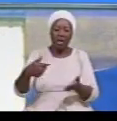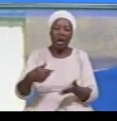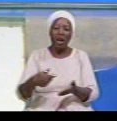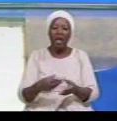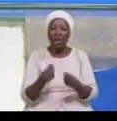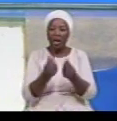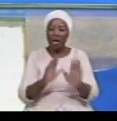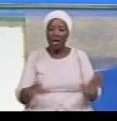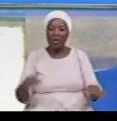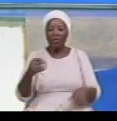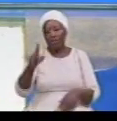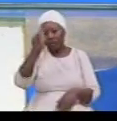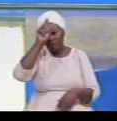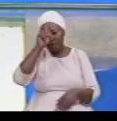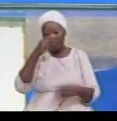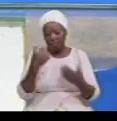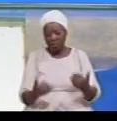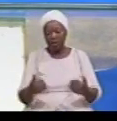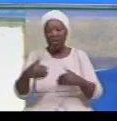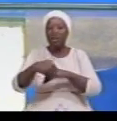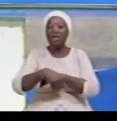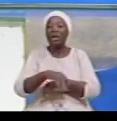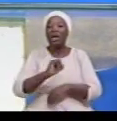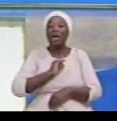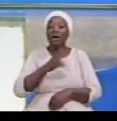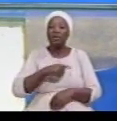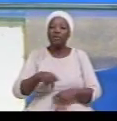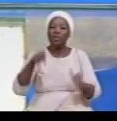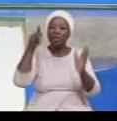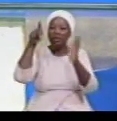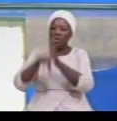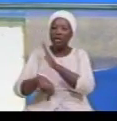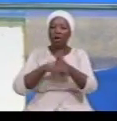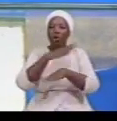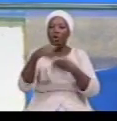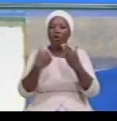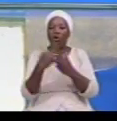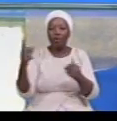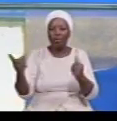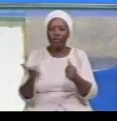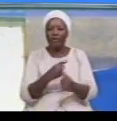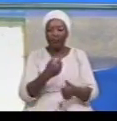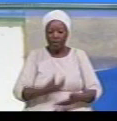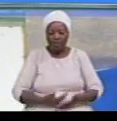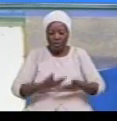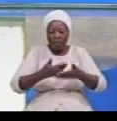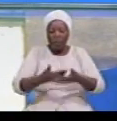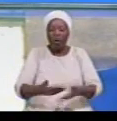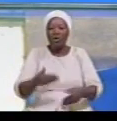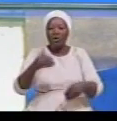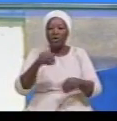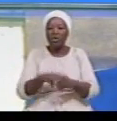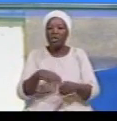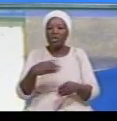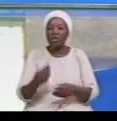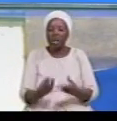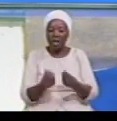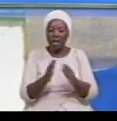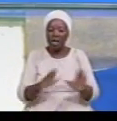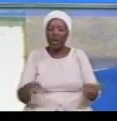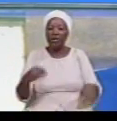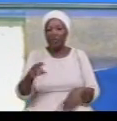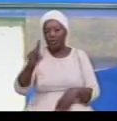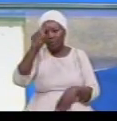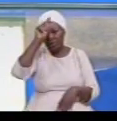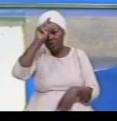night, and will smite all the firstborn in the land of Egypt.